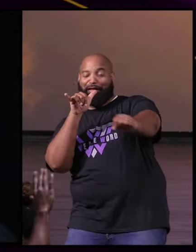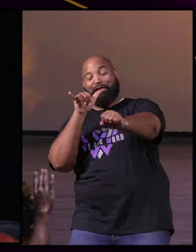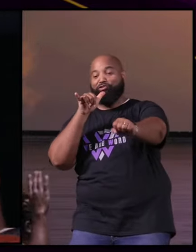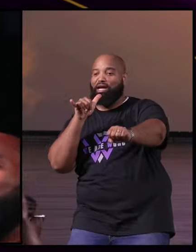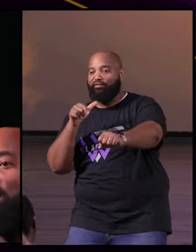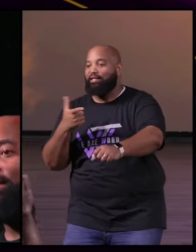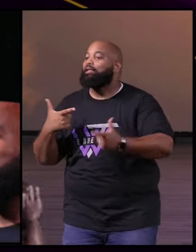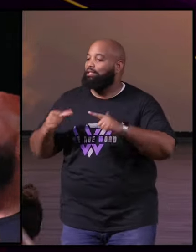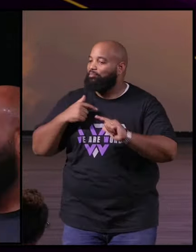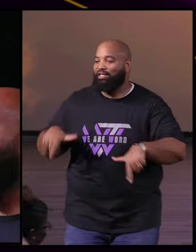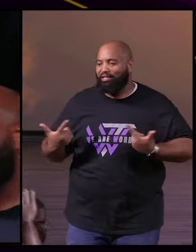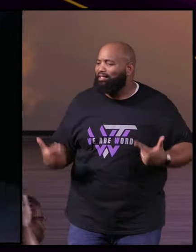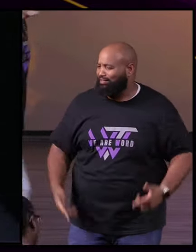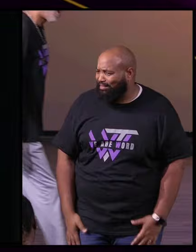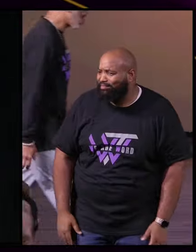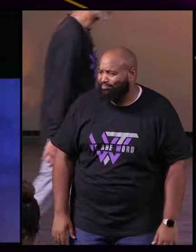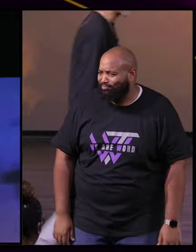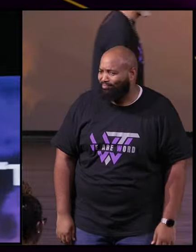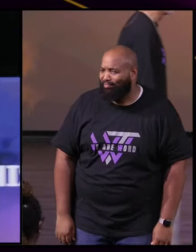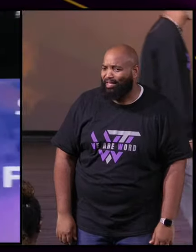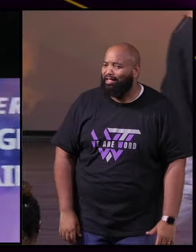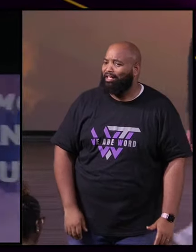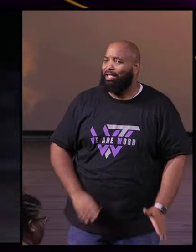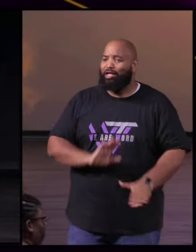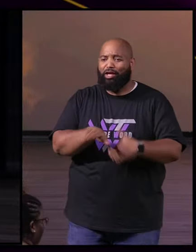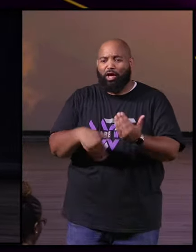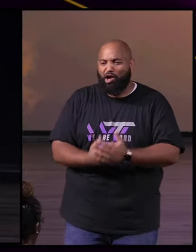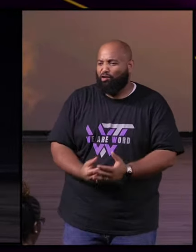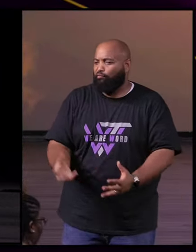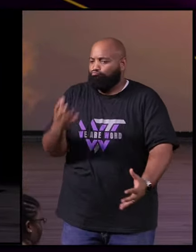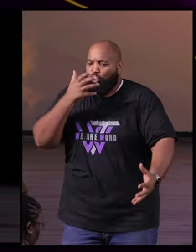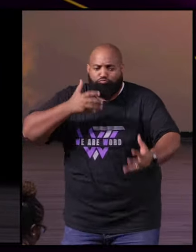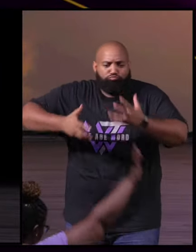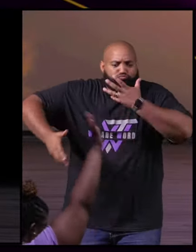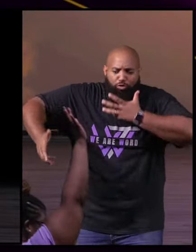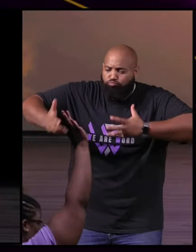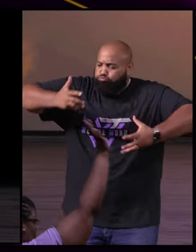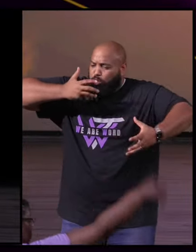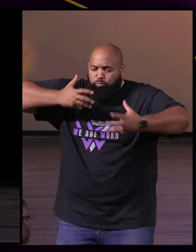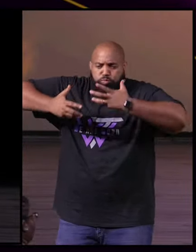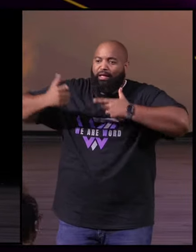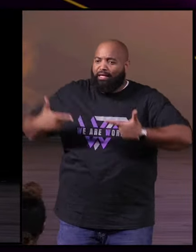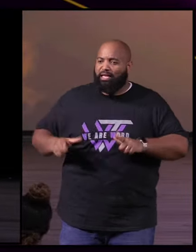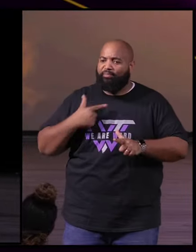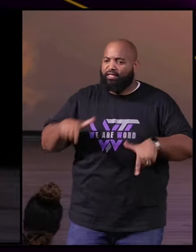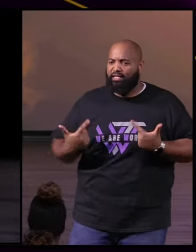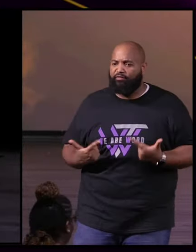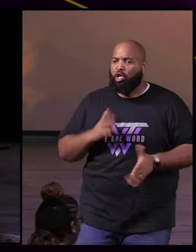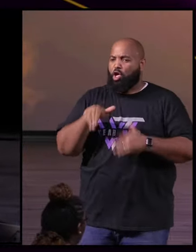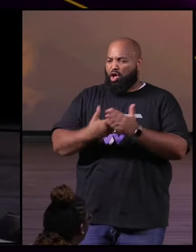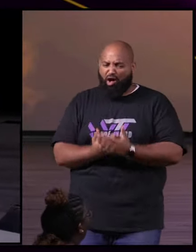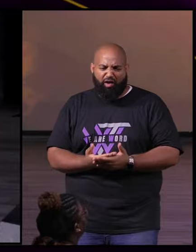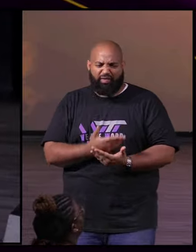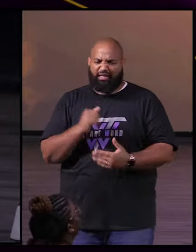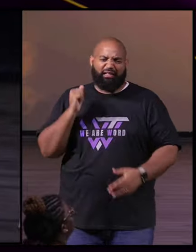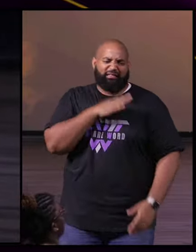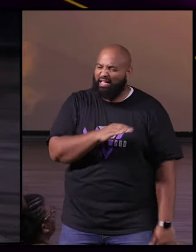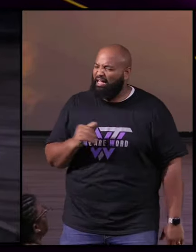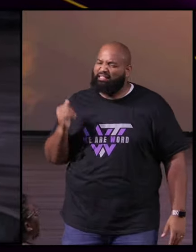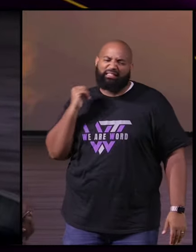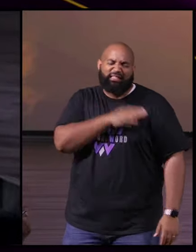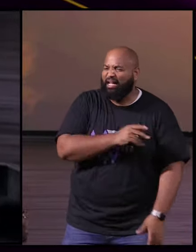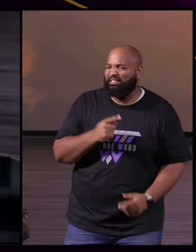me live. All the overeating, and he let me live. All the backstabbing, and he let